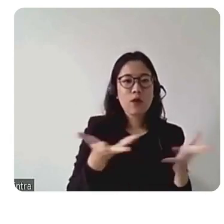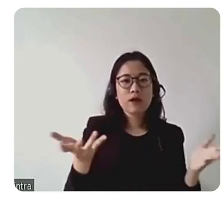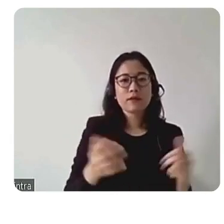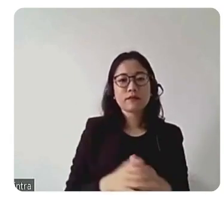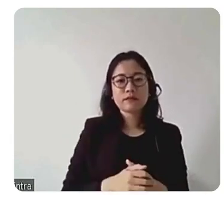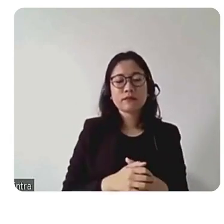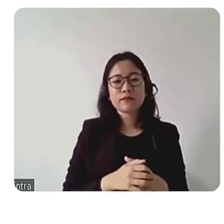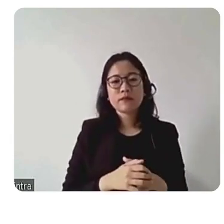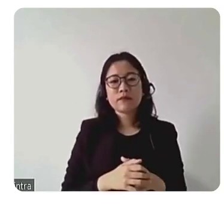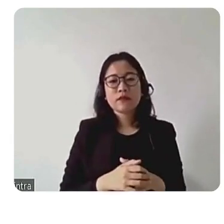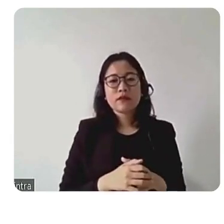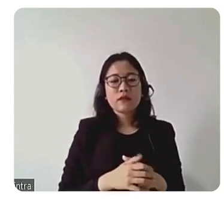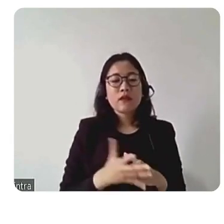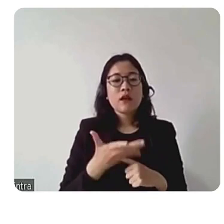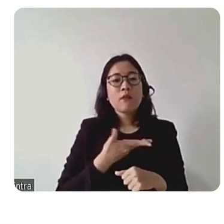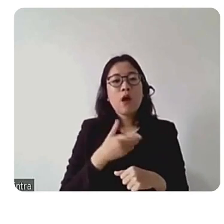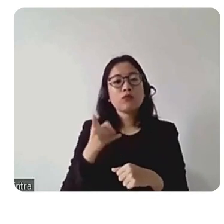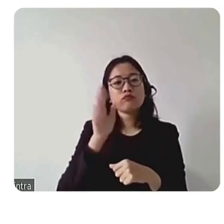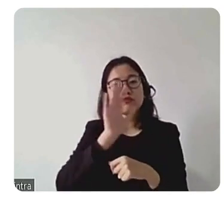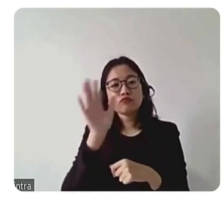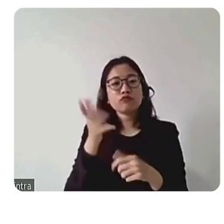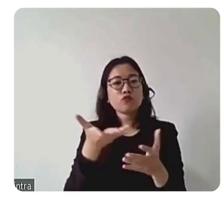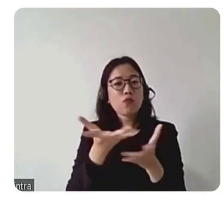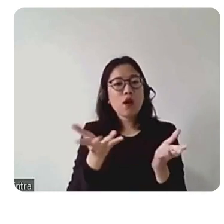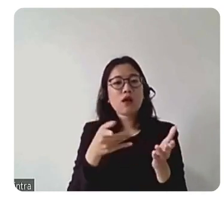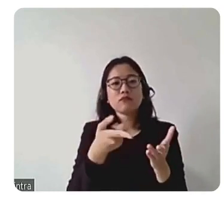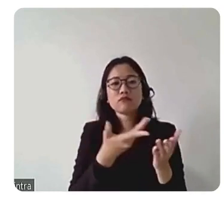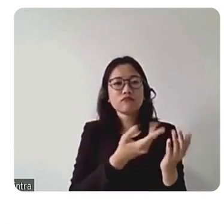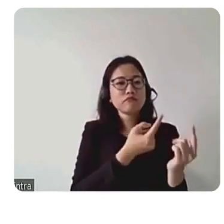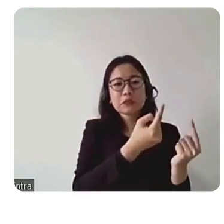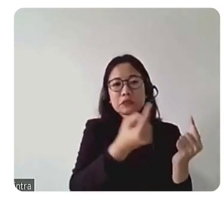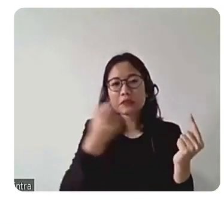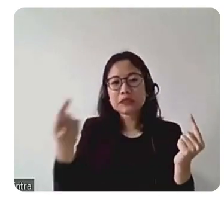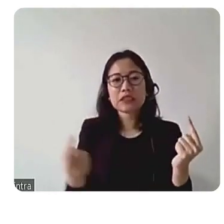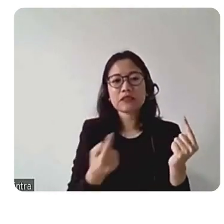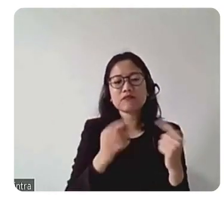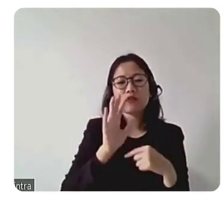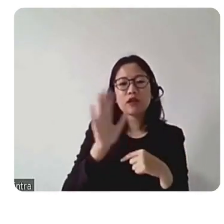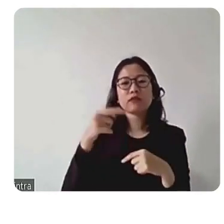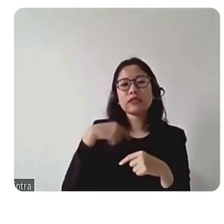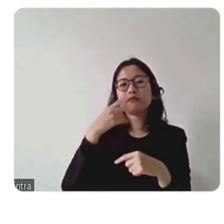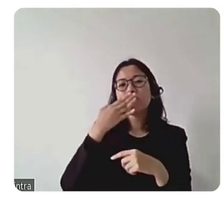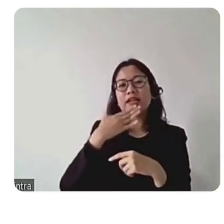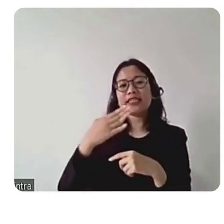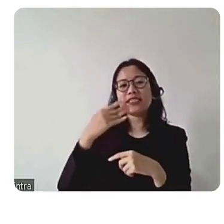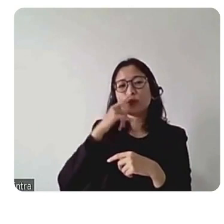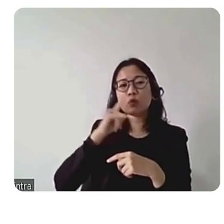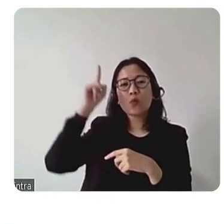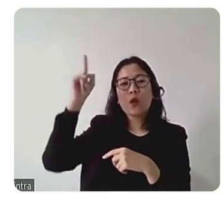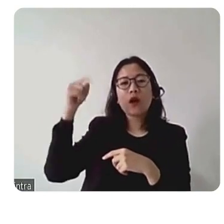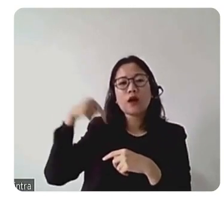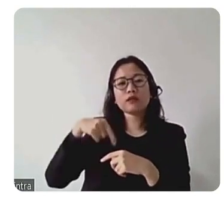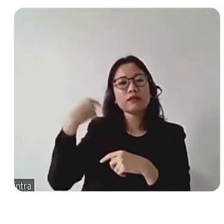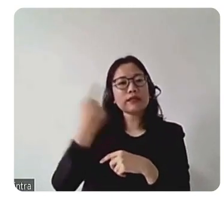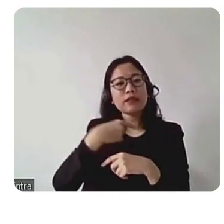Allow me to greet and warmly welcome every one of you. Thanks God that we are able to come together